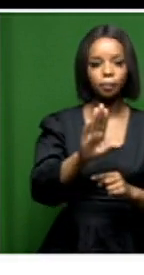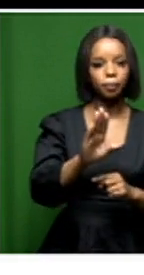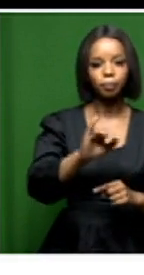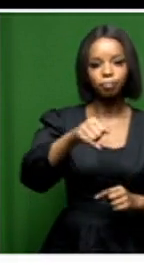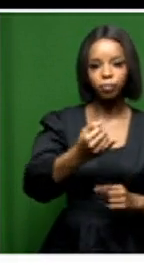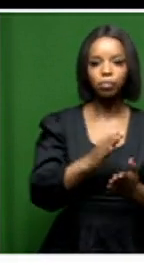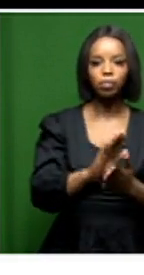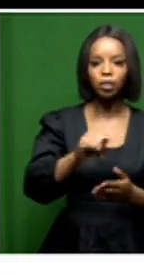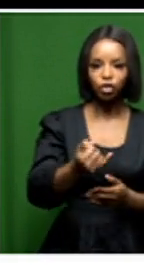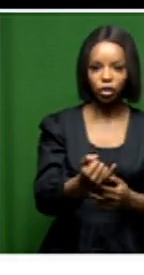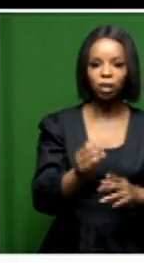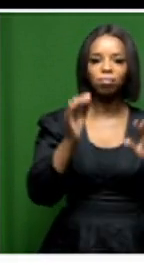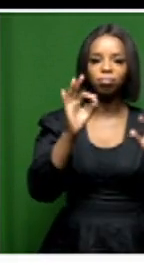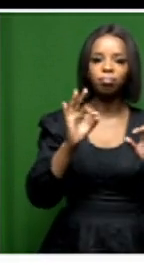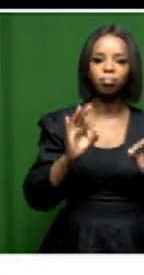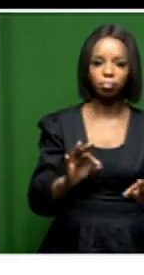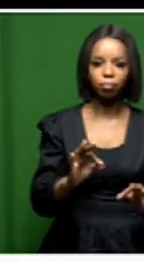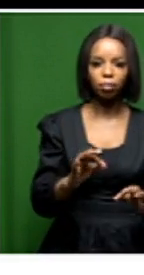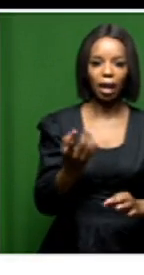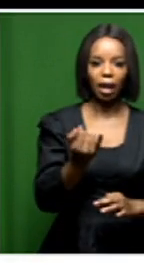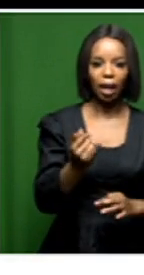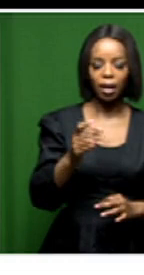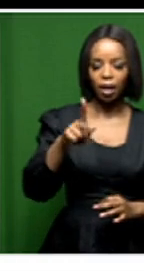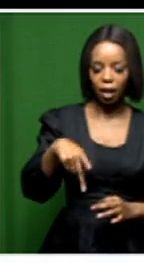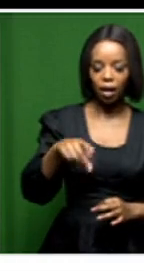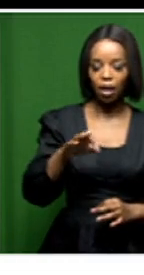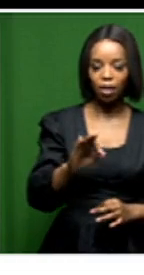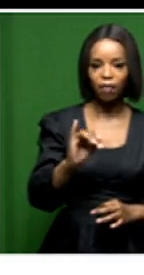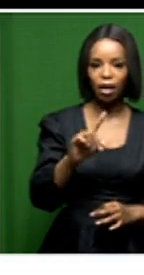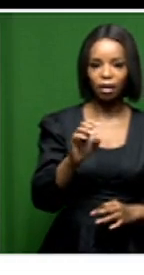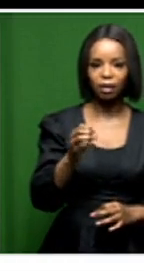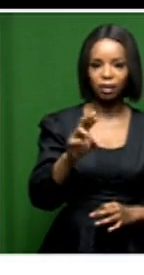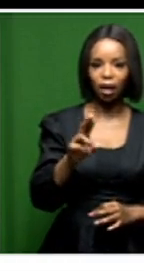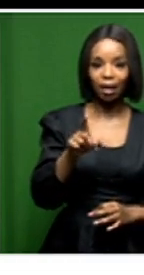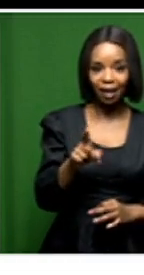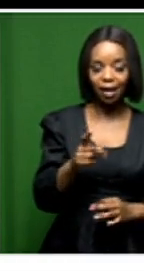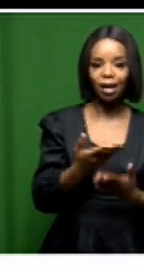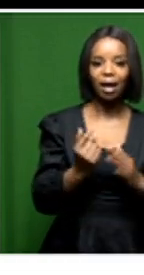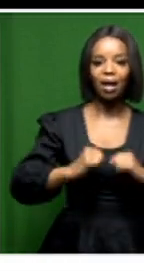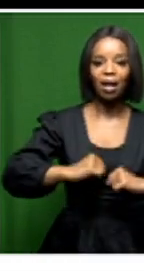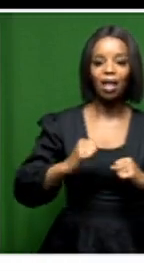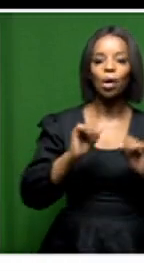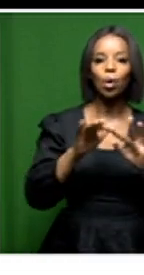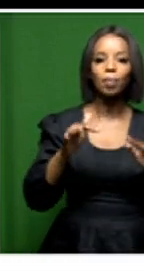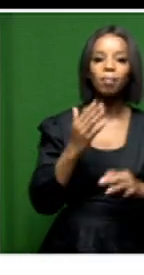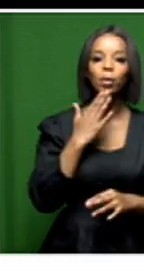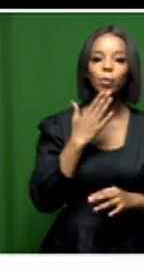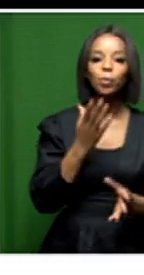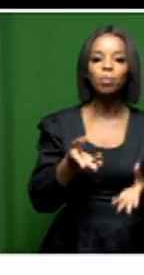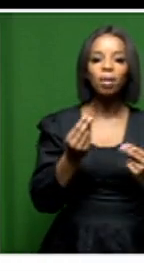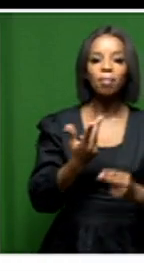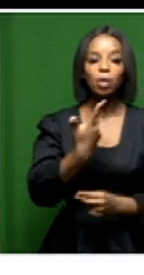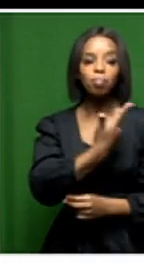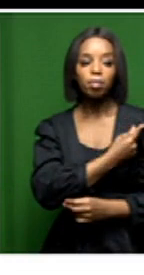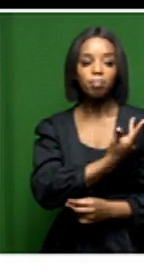an mRNA booster like Pfizer or Moderna, with protection quite parallel to those who just received a two-shot